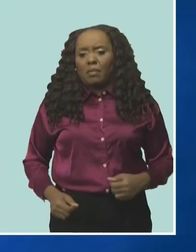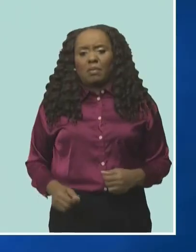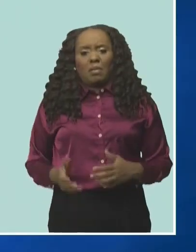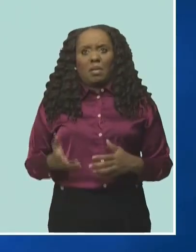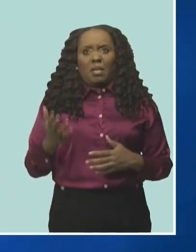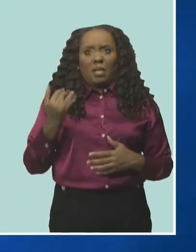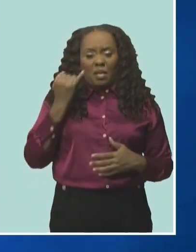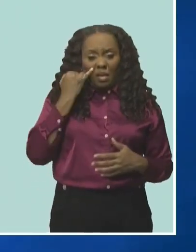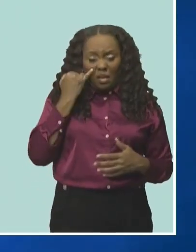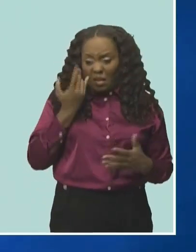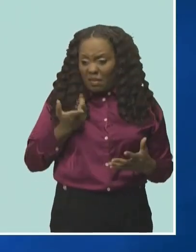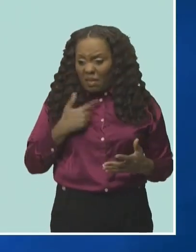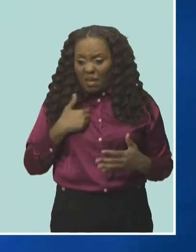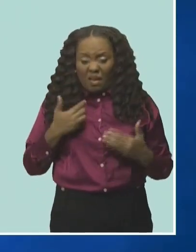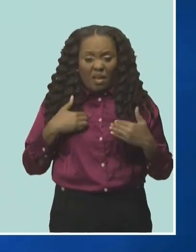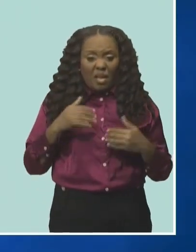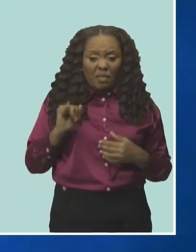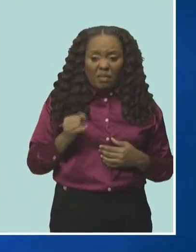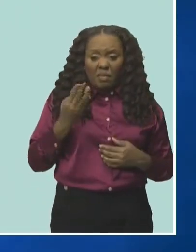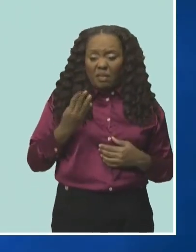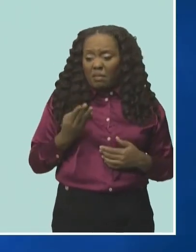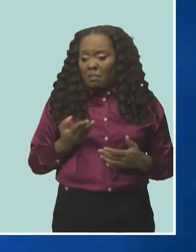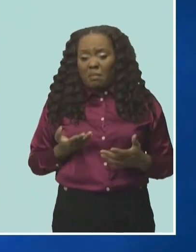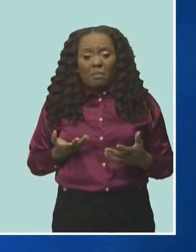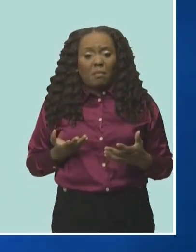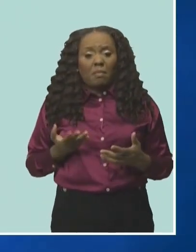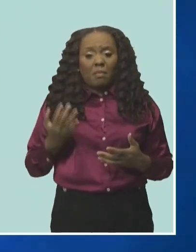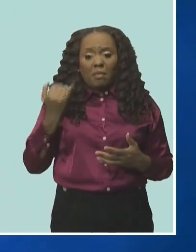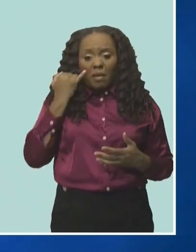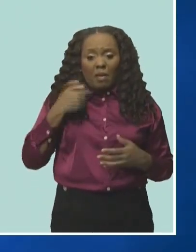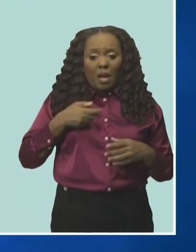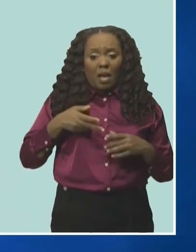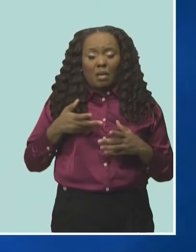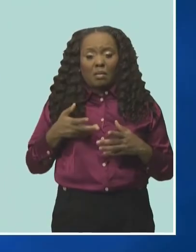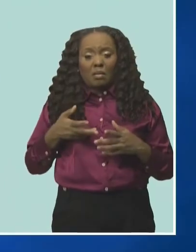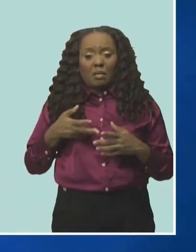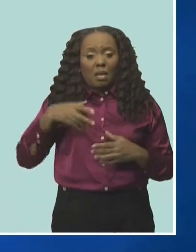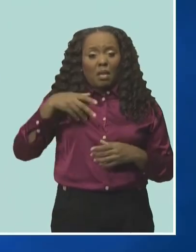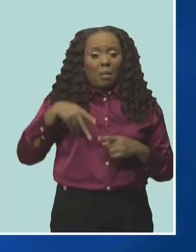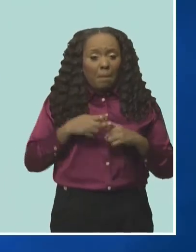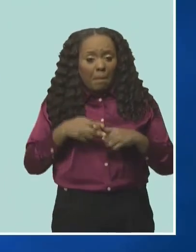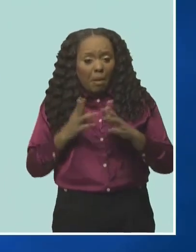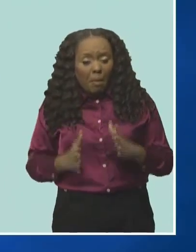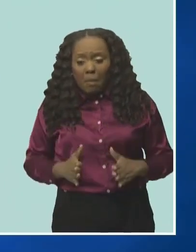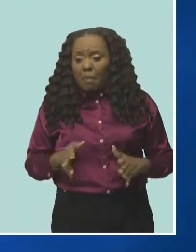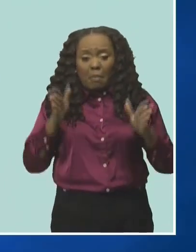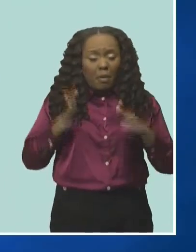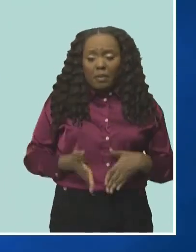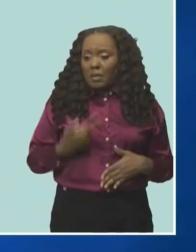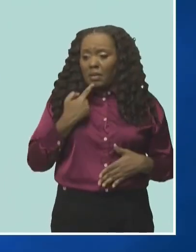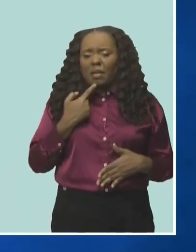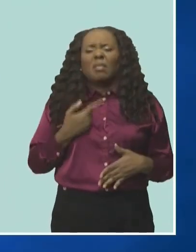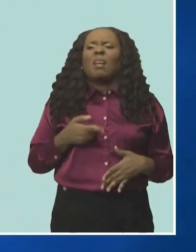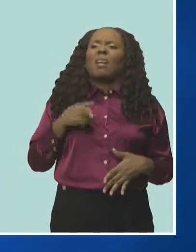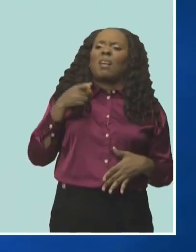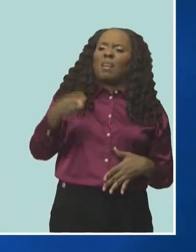I'm a plumber and somebody says that I've done something criminal or otherwise that I have not done, that affects the extent